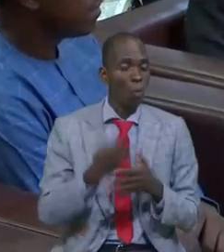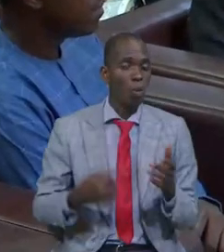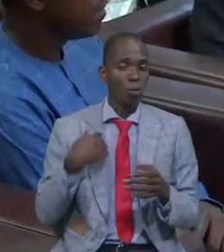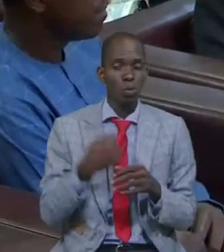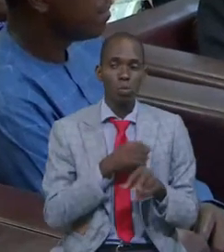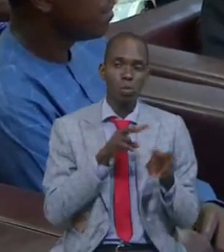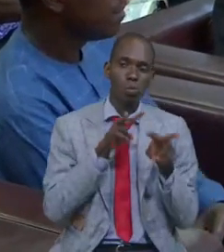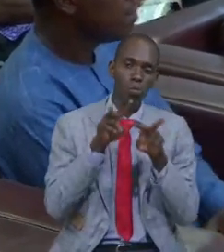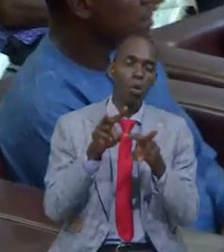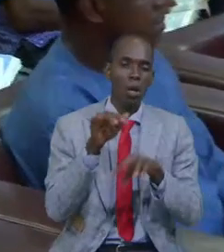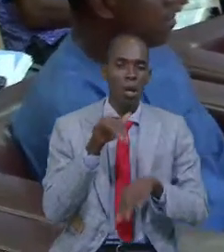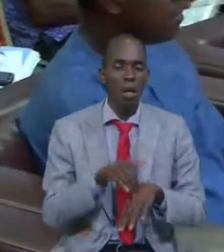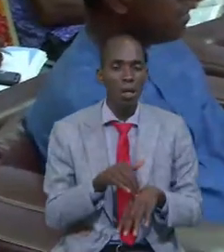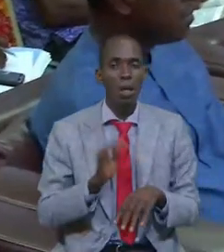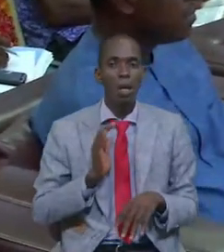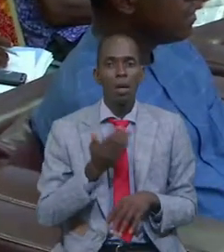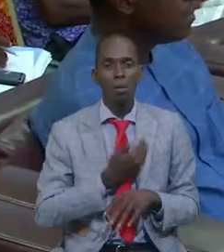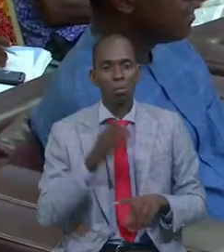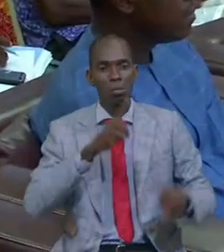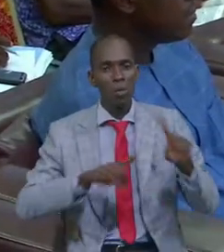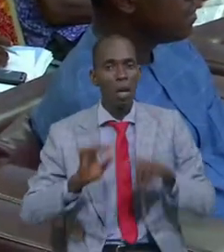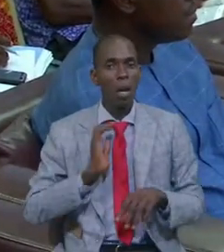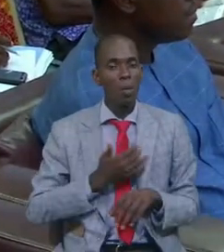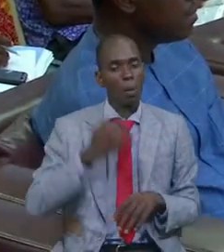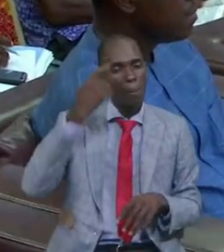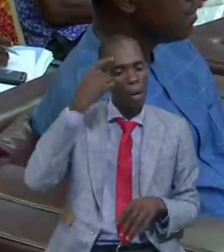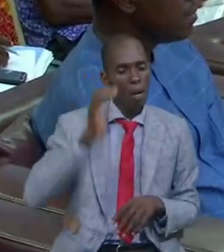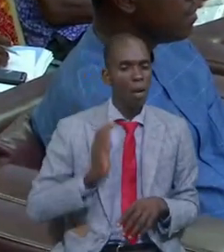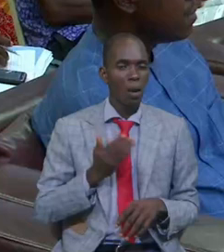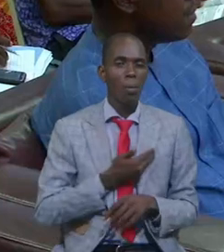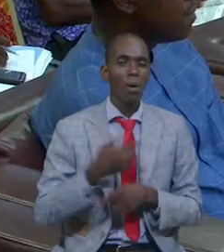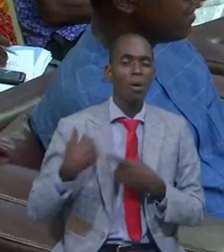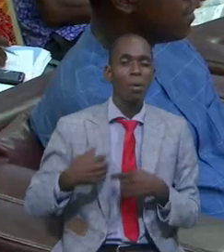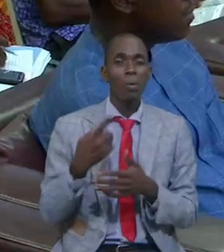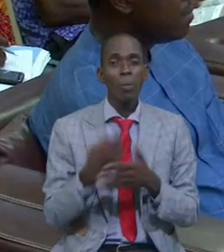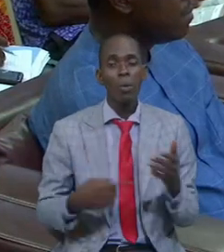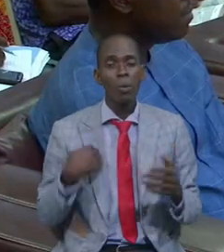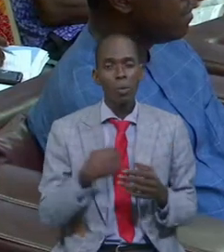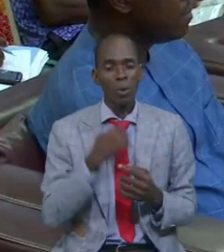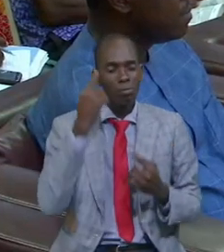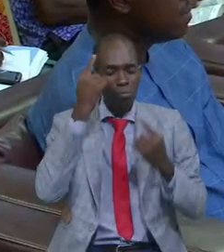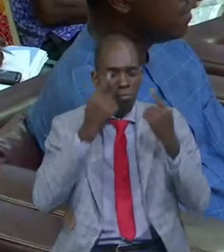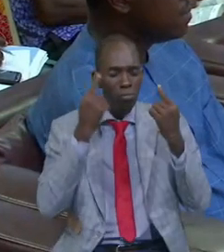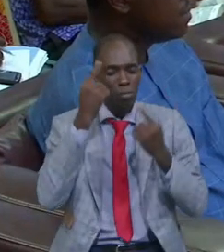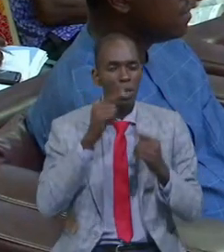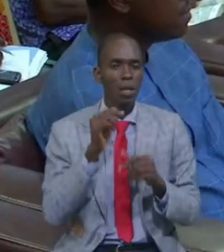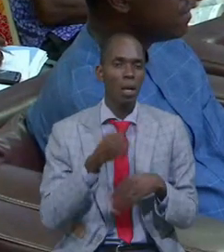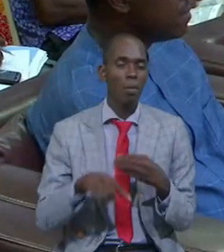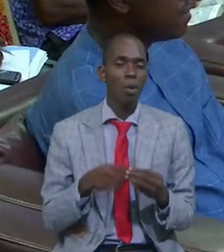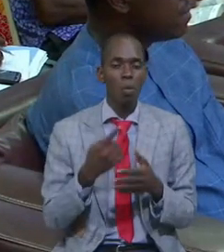at. Our spirit, our mind, our heart, what we think about, what we